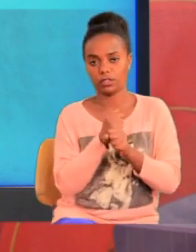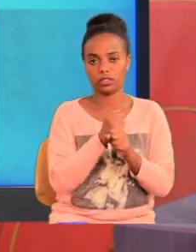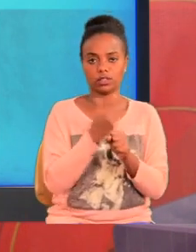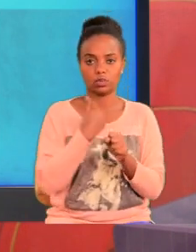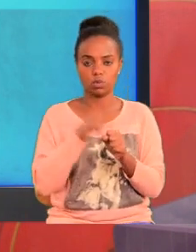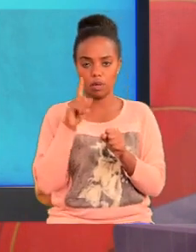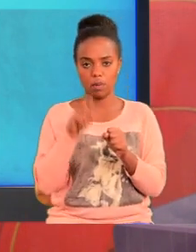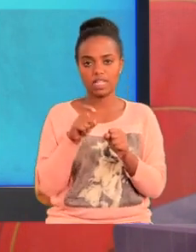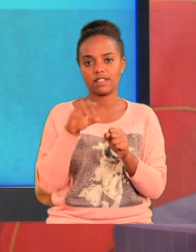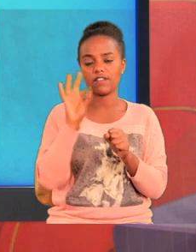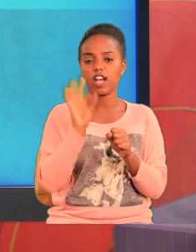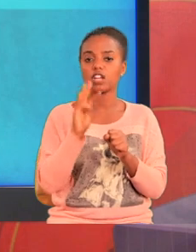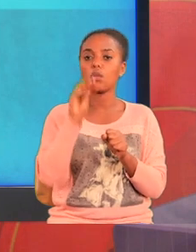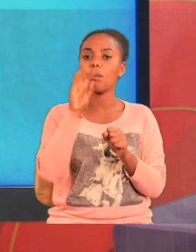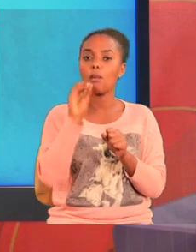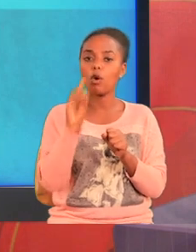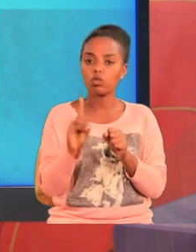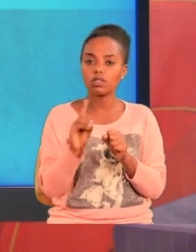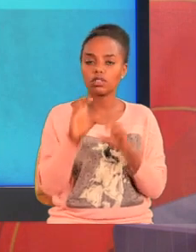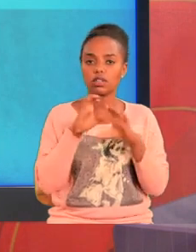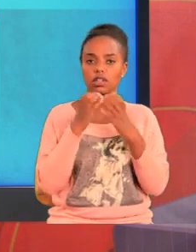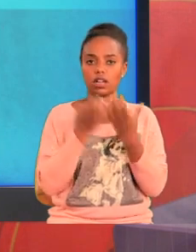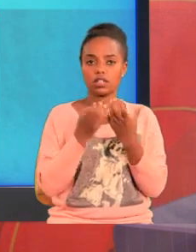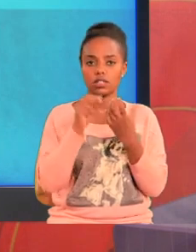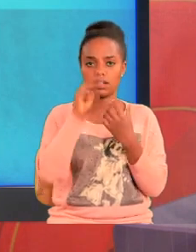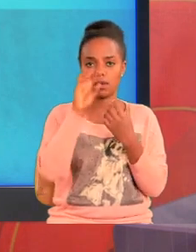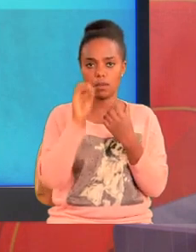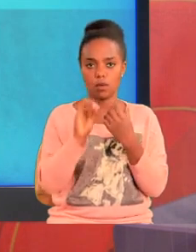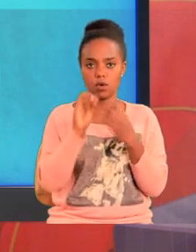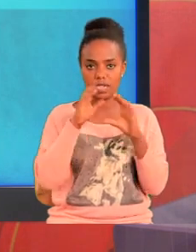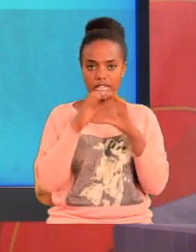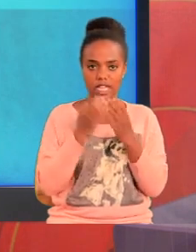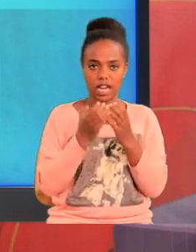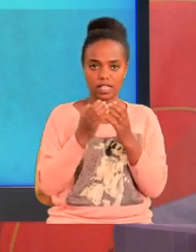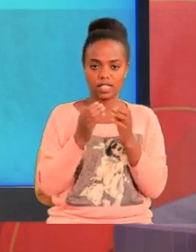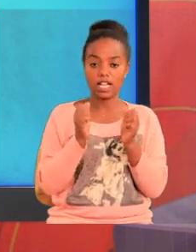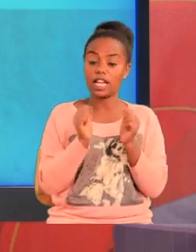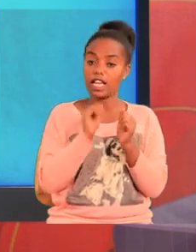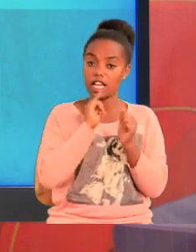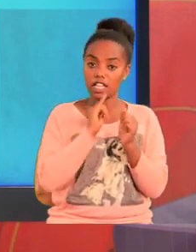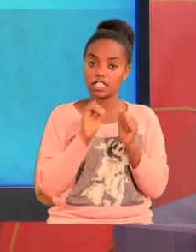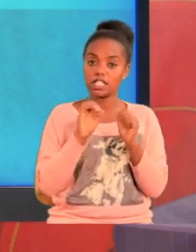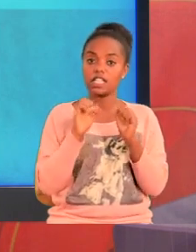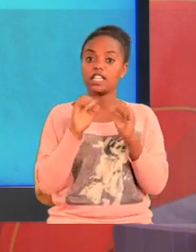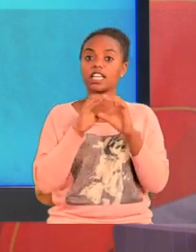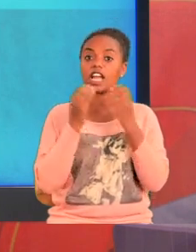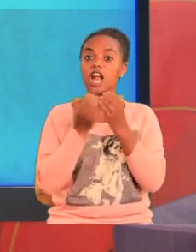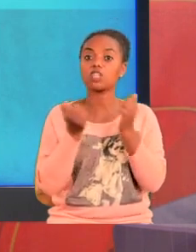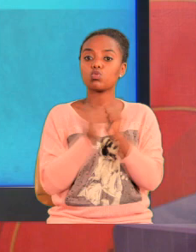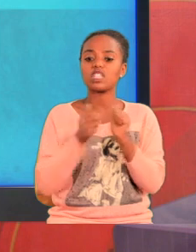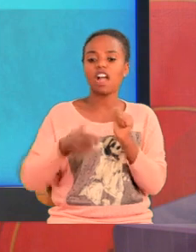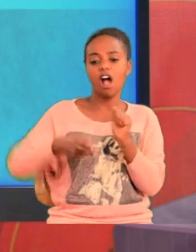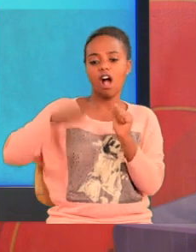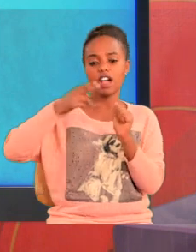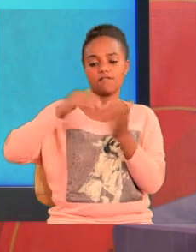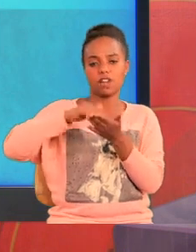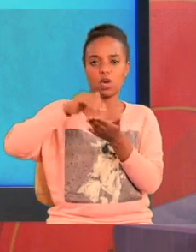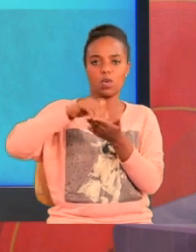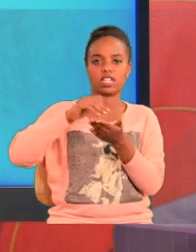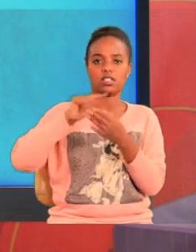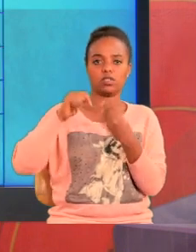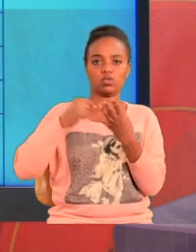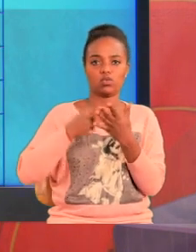need to find the modal class. So the modal class is a class with highest frequency. So